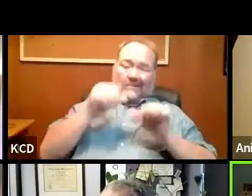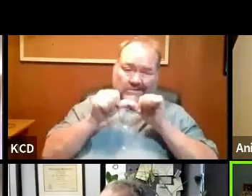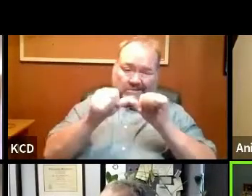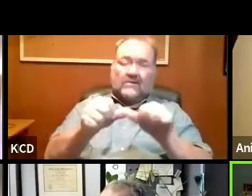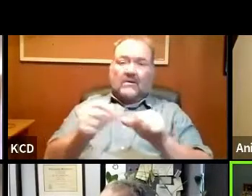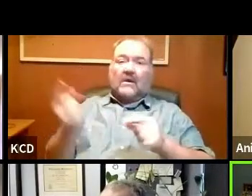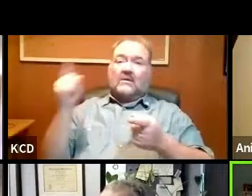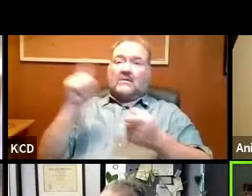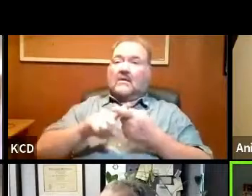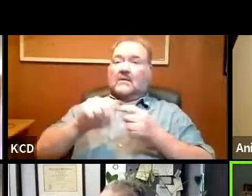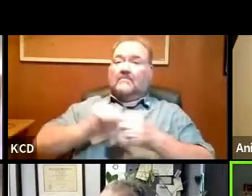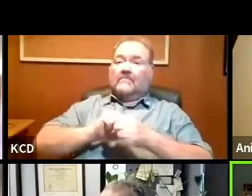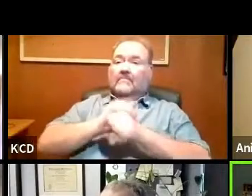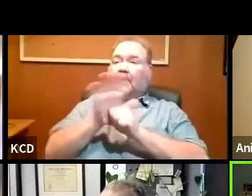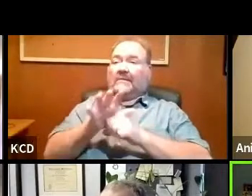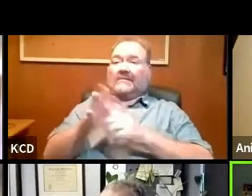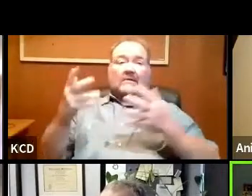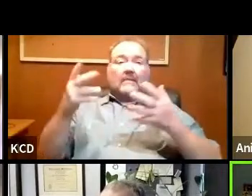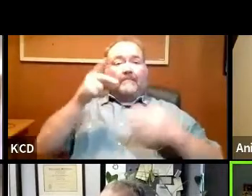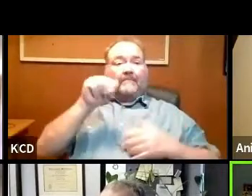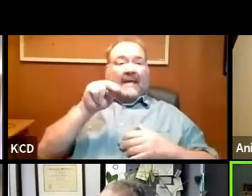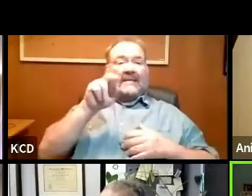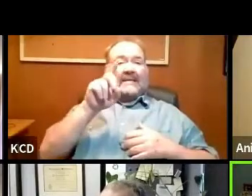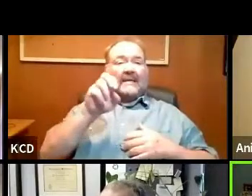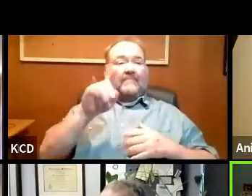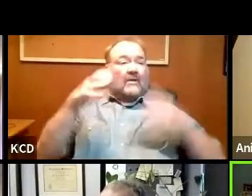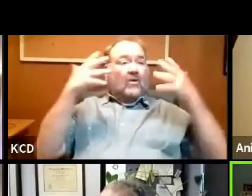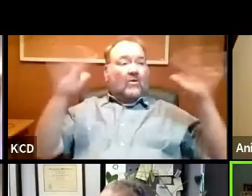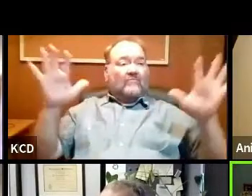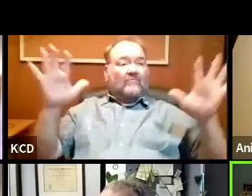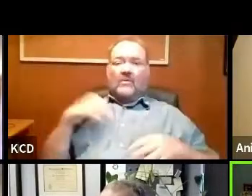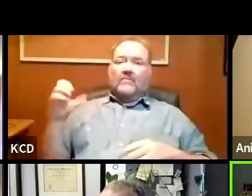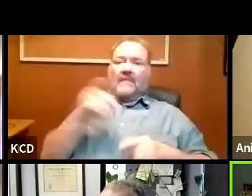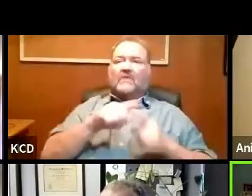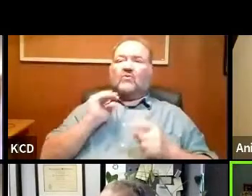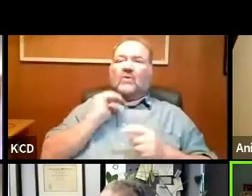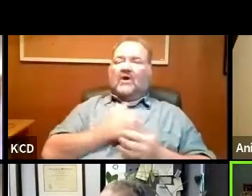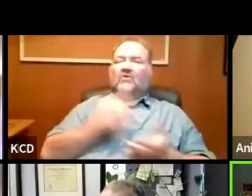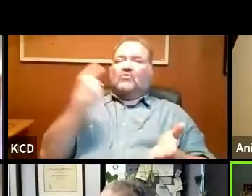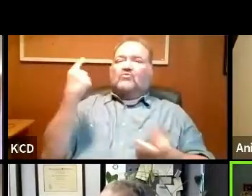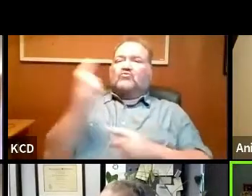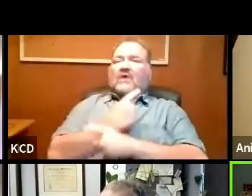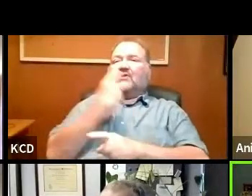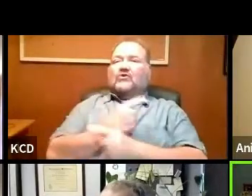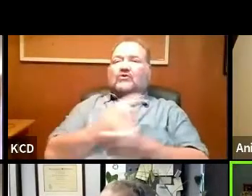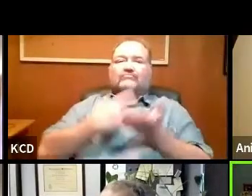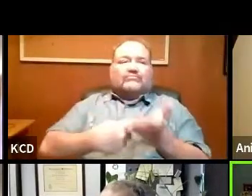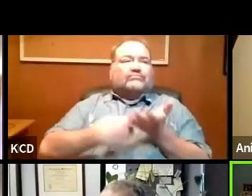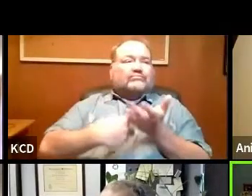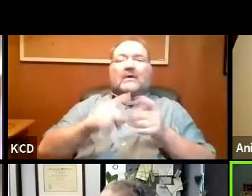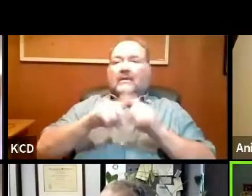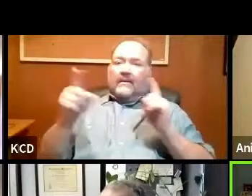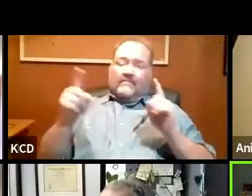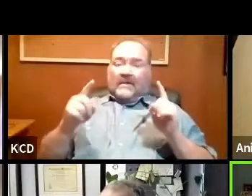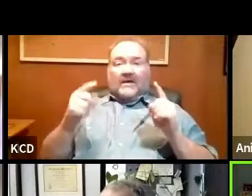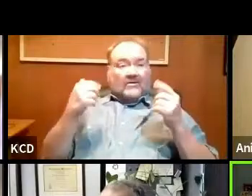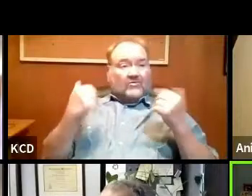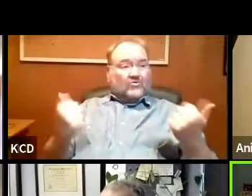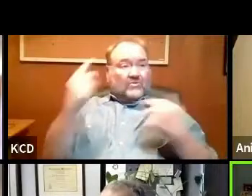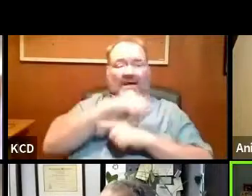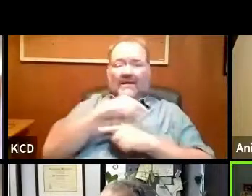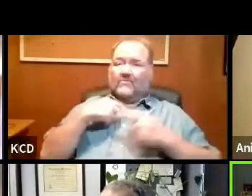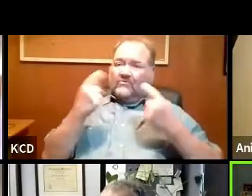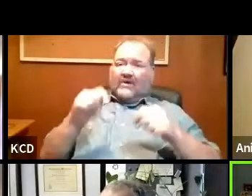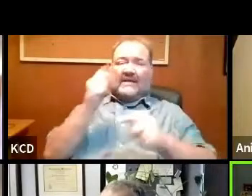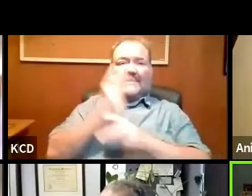this pandemic's over, we'll go back to our regular deliberations. But until then, we're going to do what we can to keep as many people